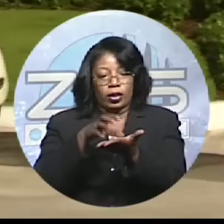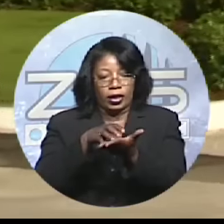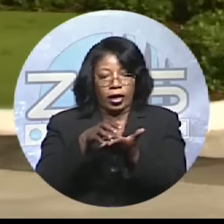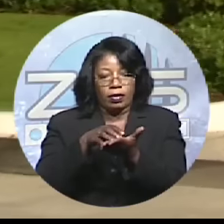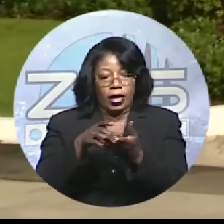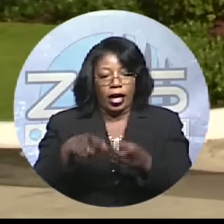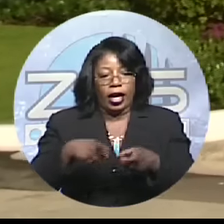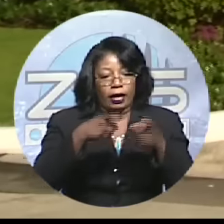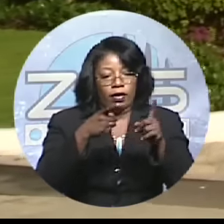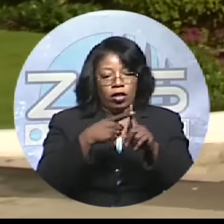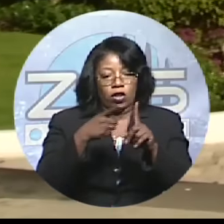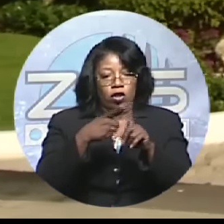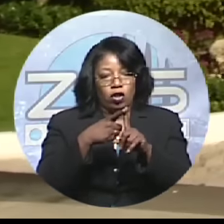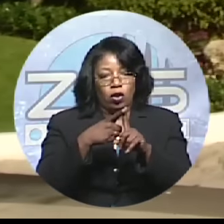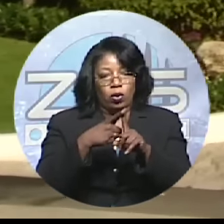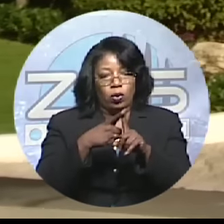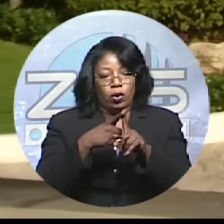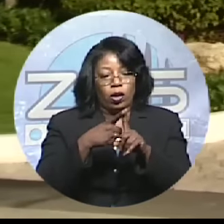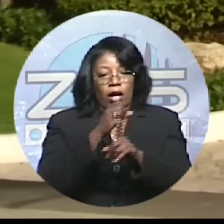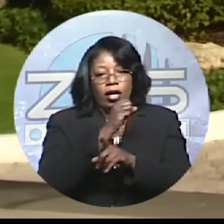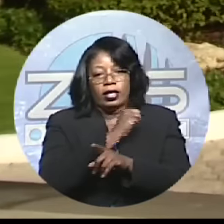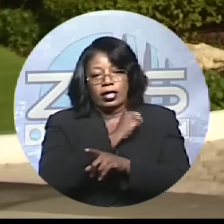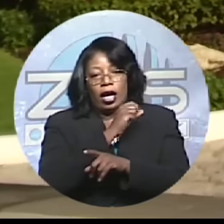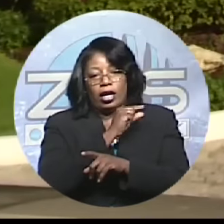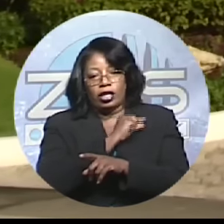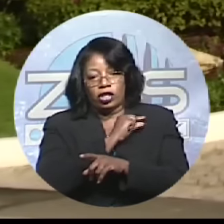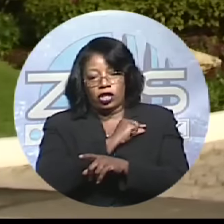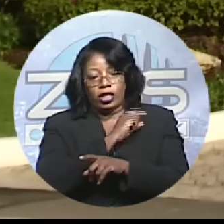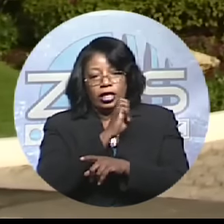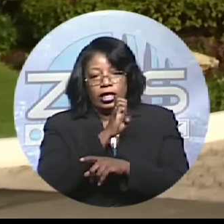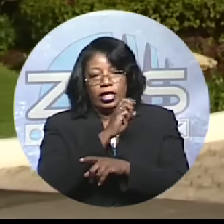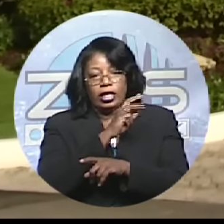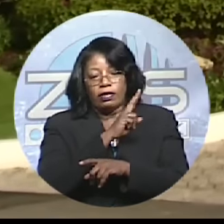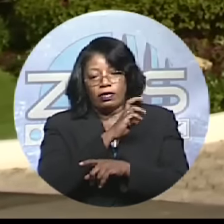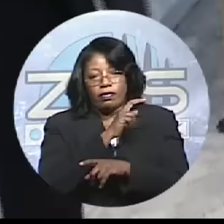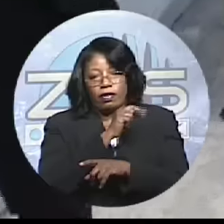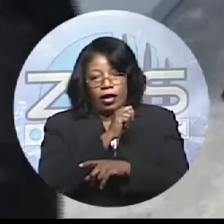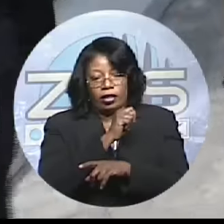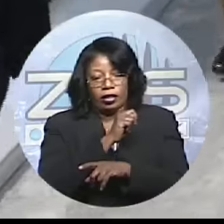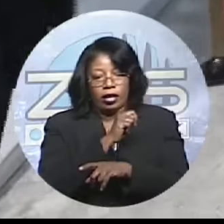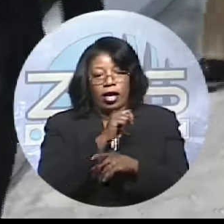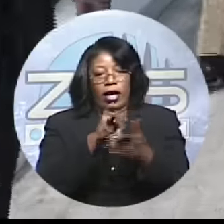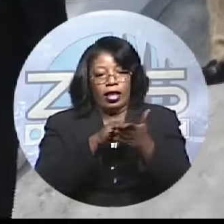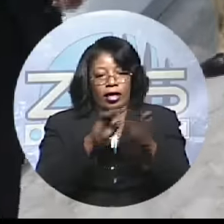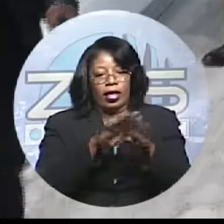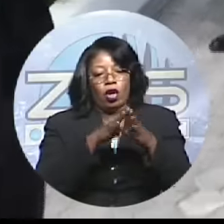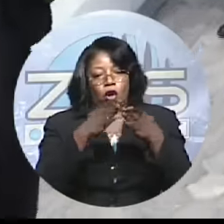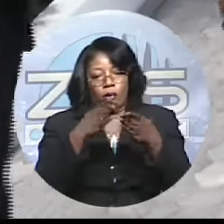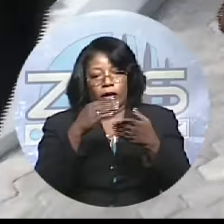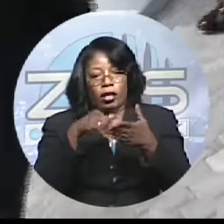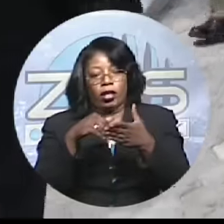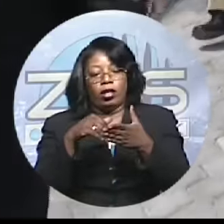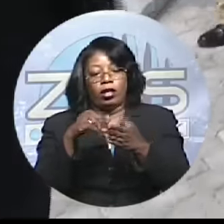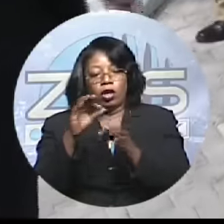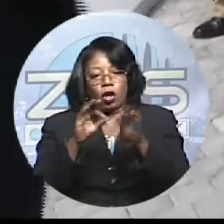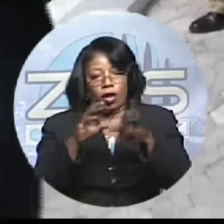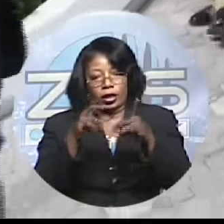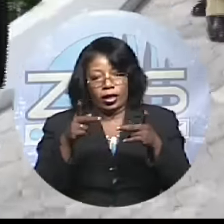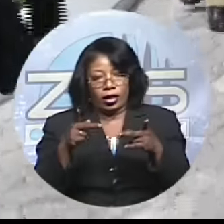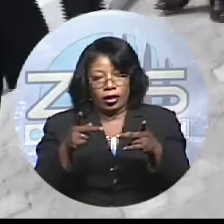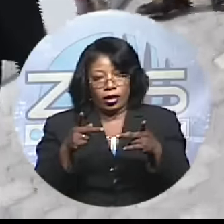Detective Sergeant Evans. One of two of the videotapes were also revealed in court. Inspector Dean says blood was splattered near the entrance to the